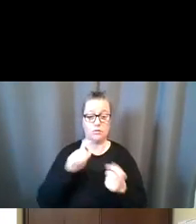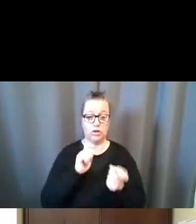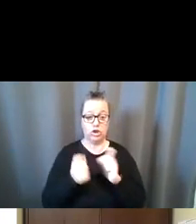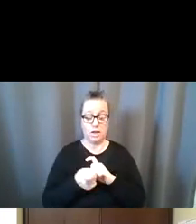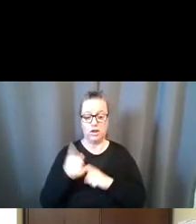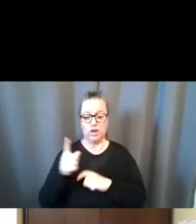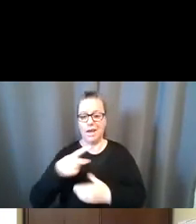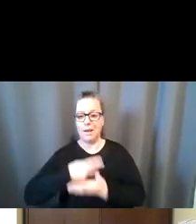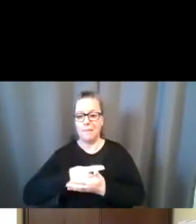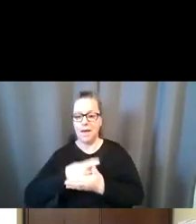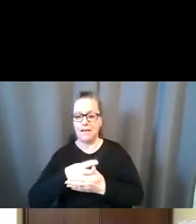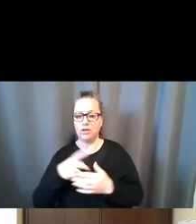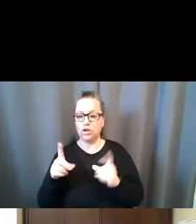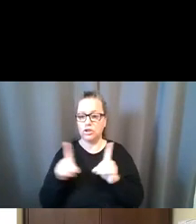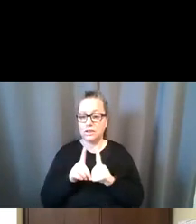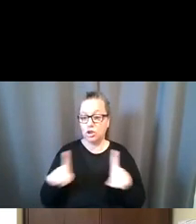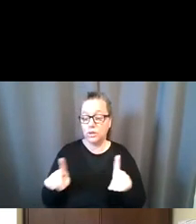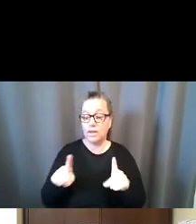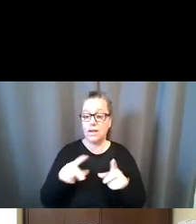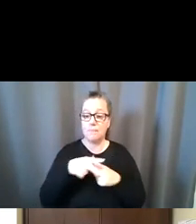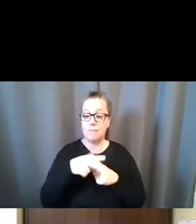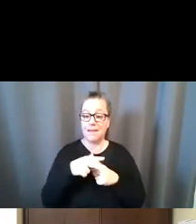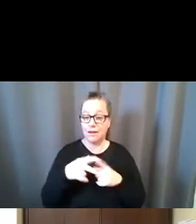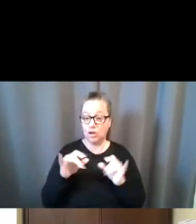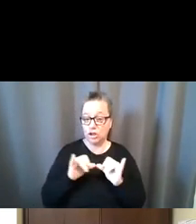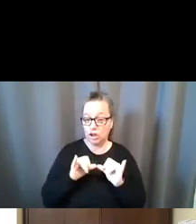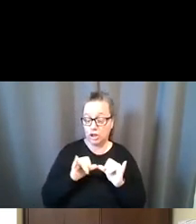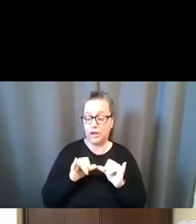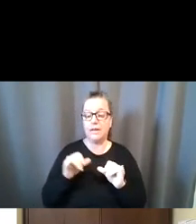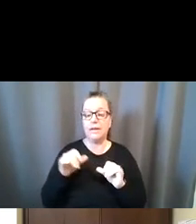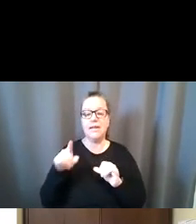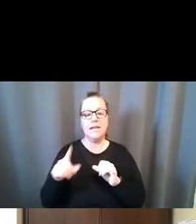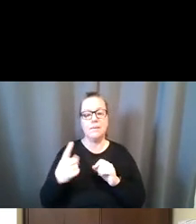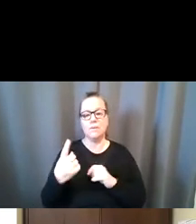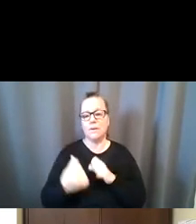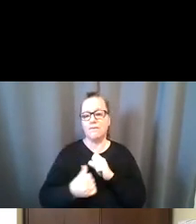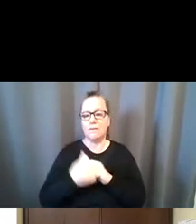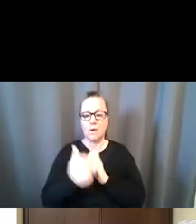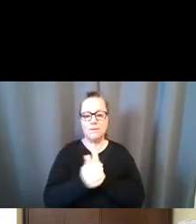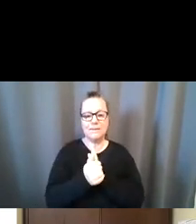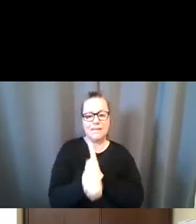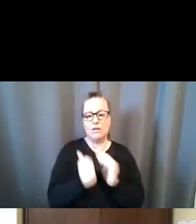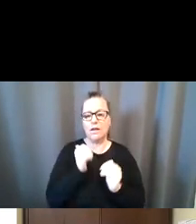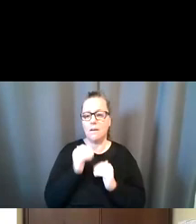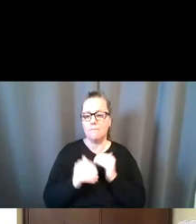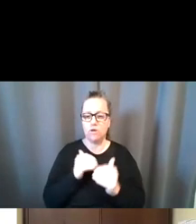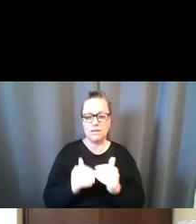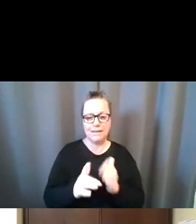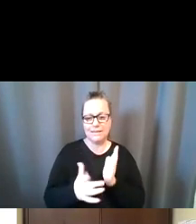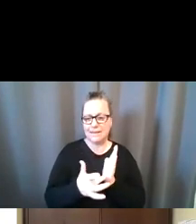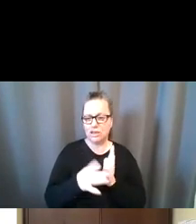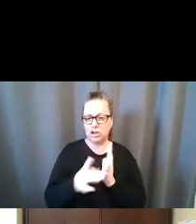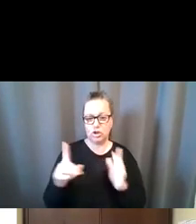master's degree in mechanical engineering from Rutgers. He was one of the most skilled process technicians you've ever